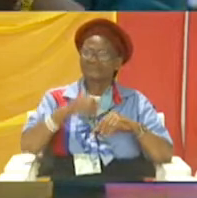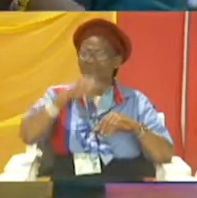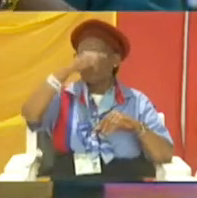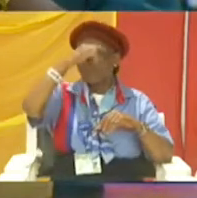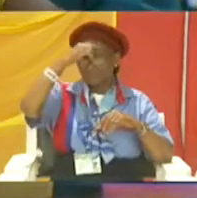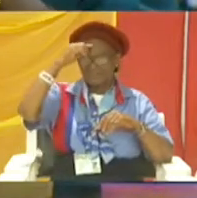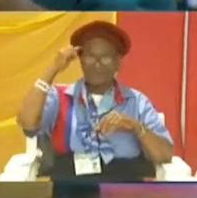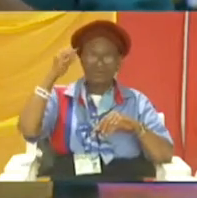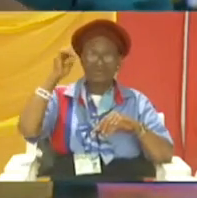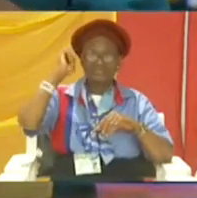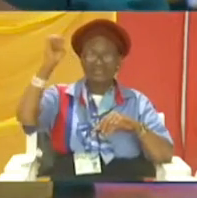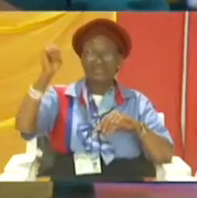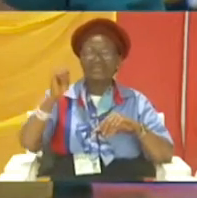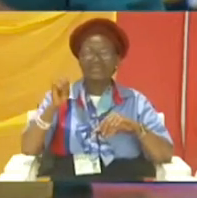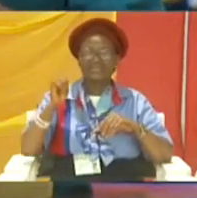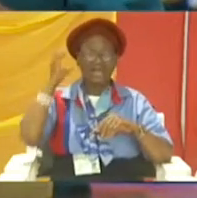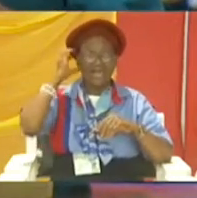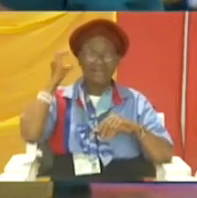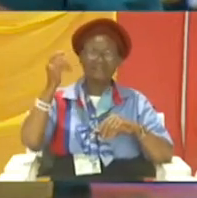he had a testimony